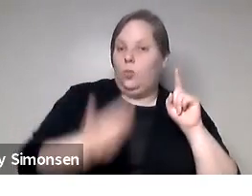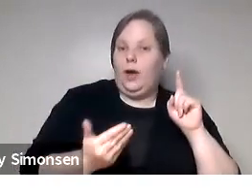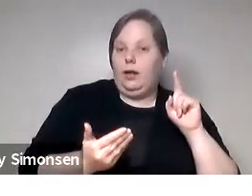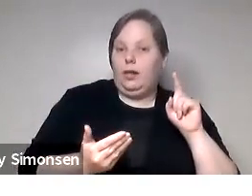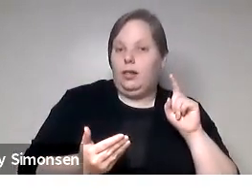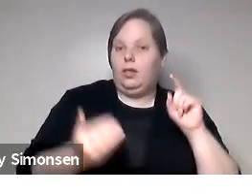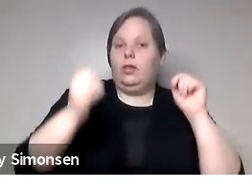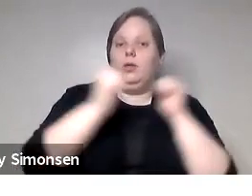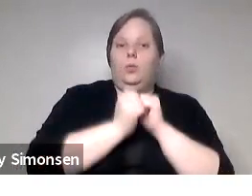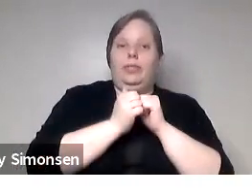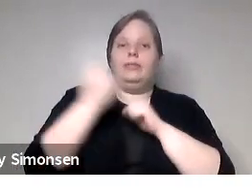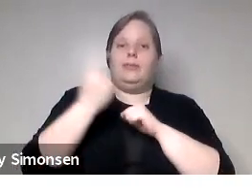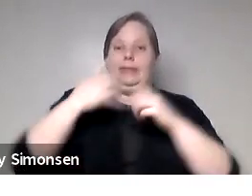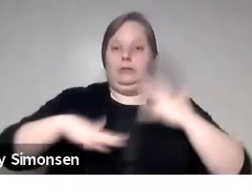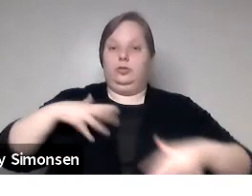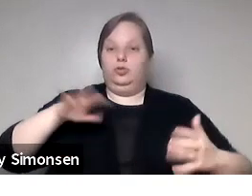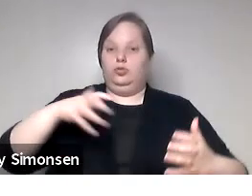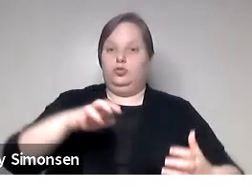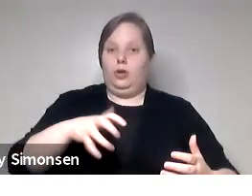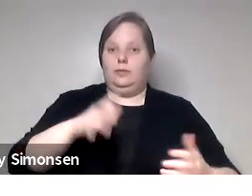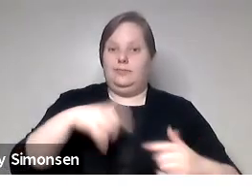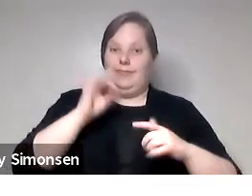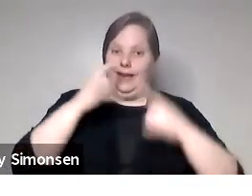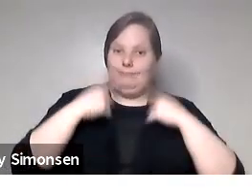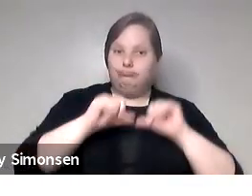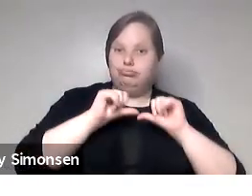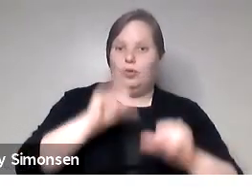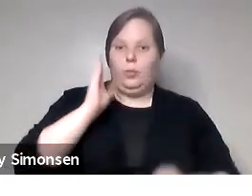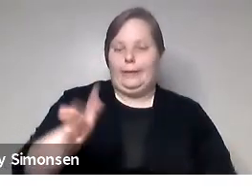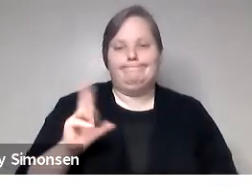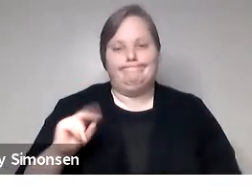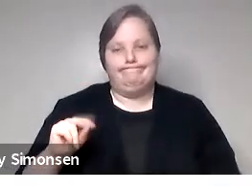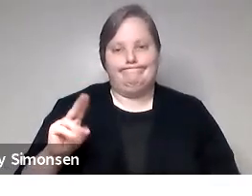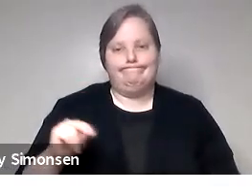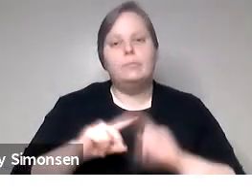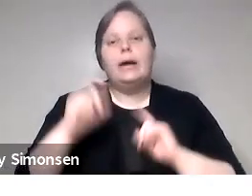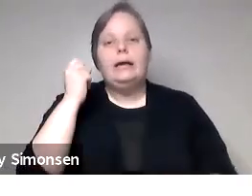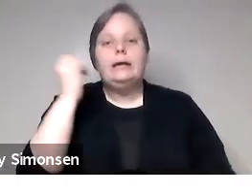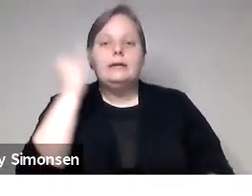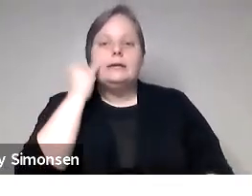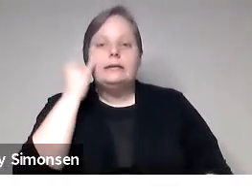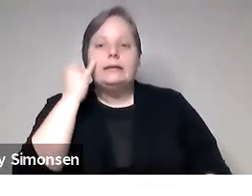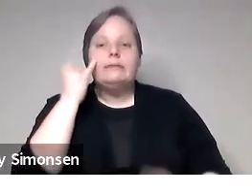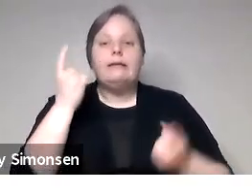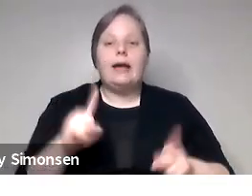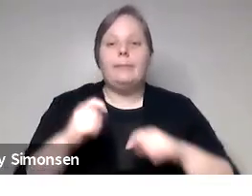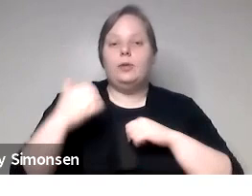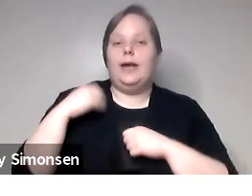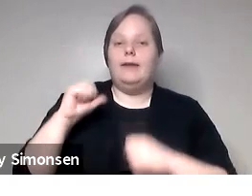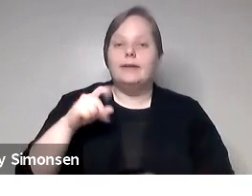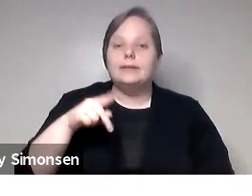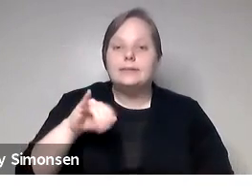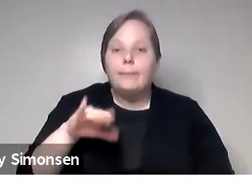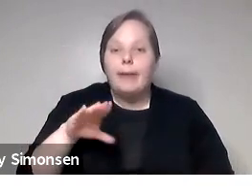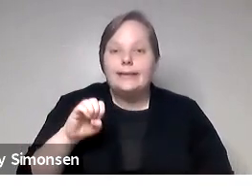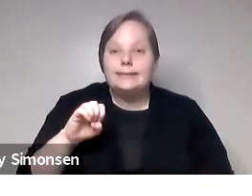have to launder, but it does work if you have, let's say, a collection of spices. My